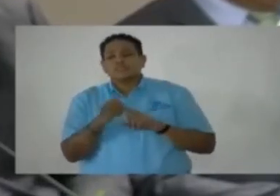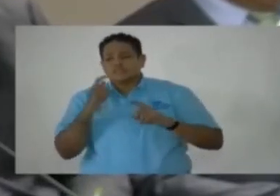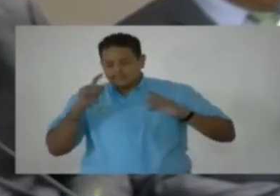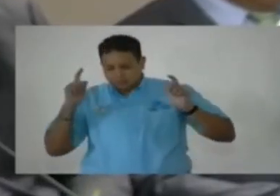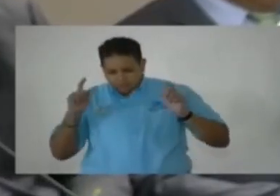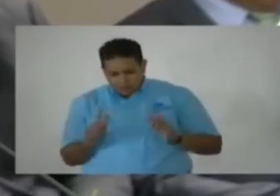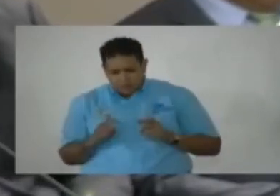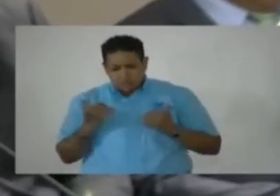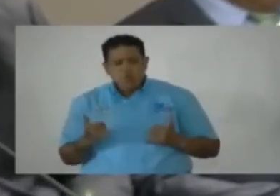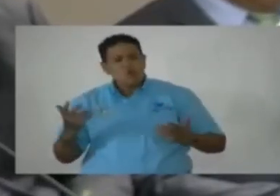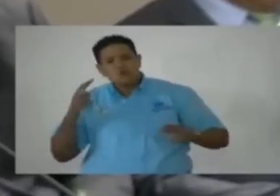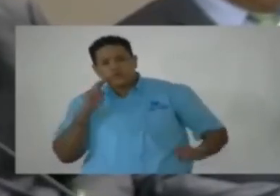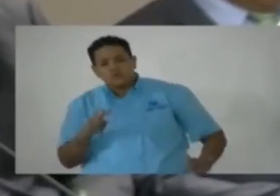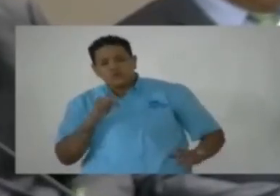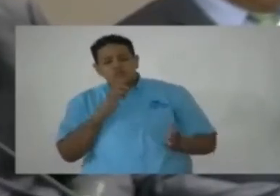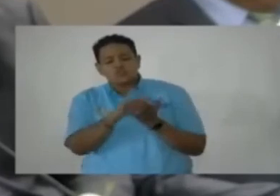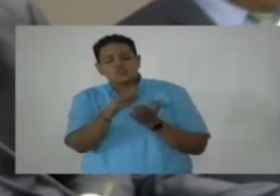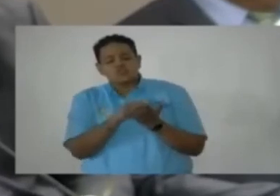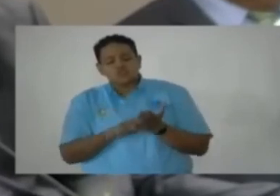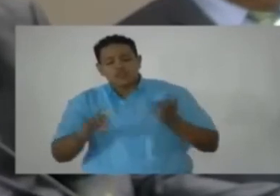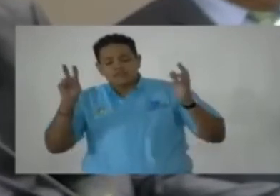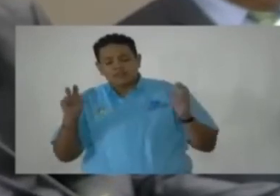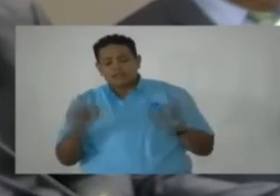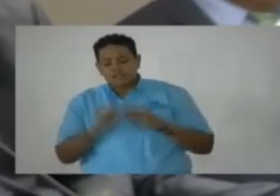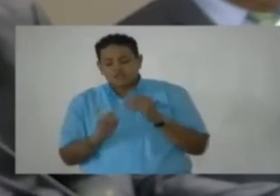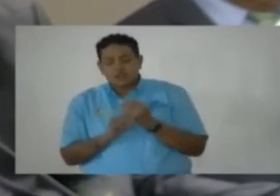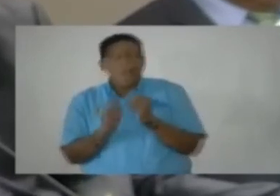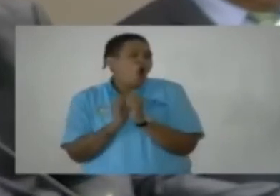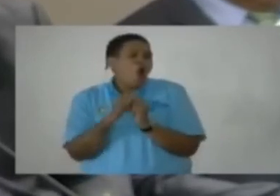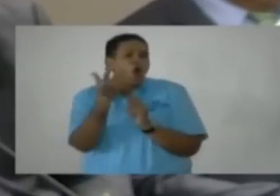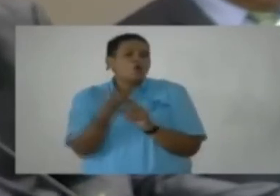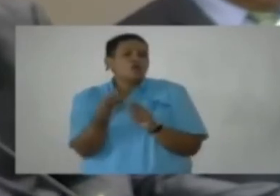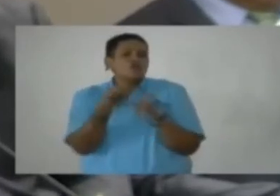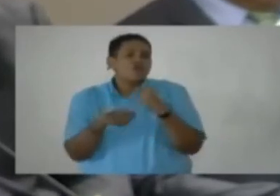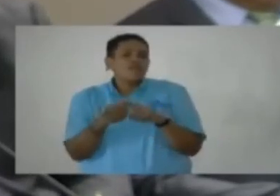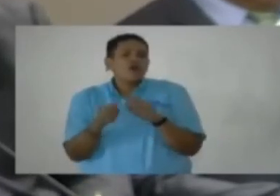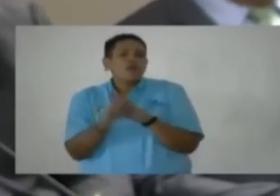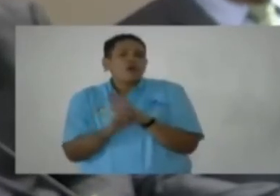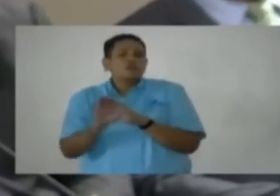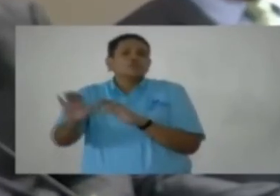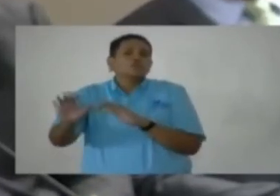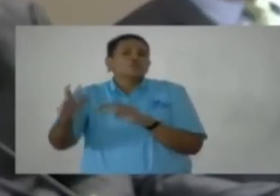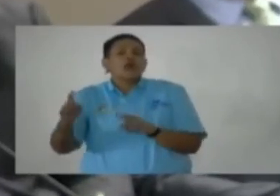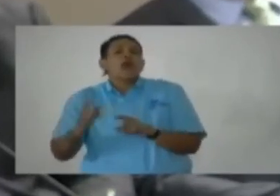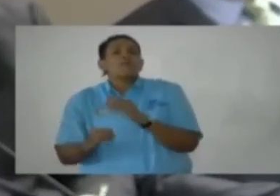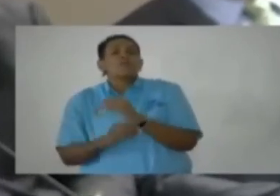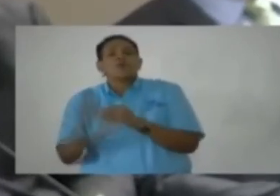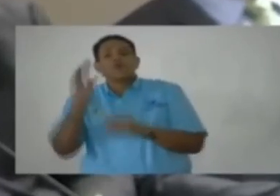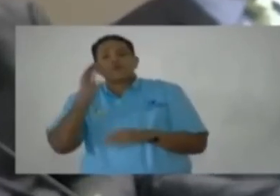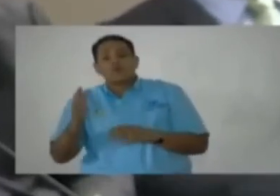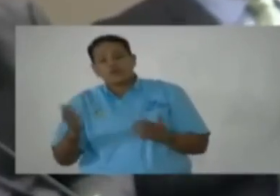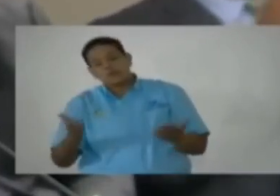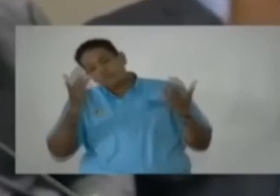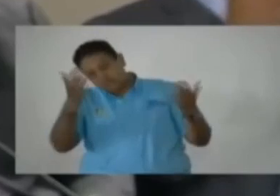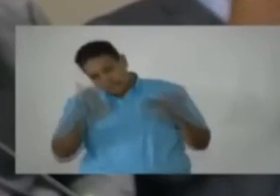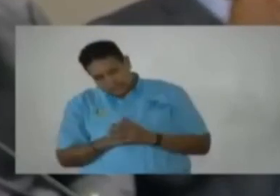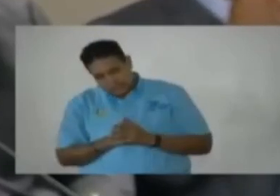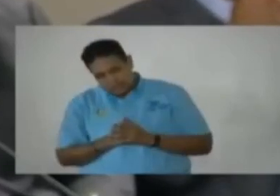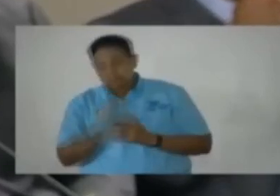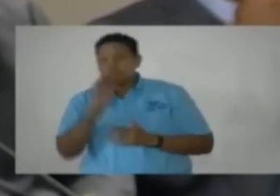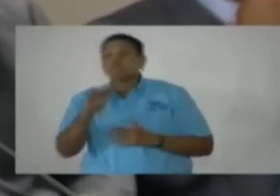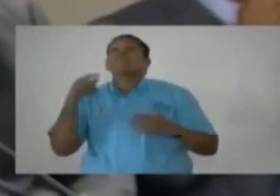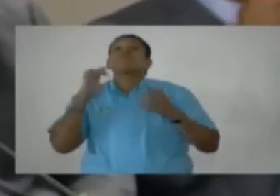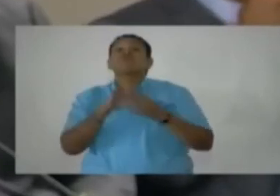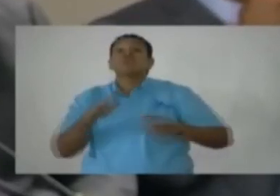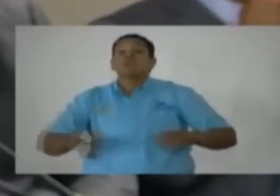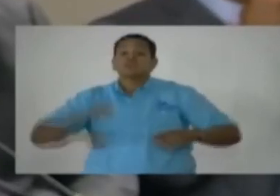boiled down to a drafting issue on how the reformed constitution will be presented.